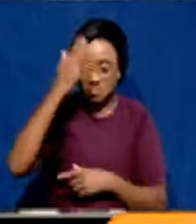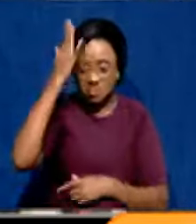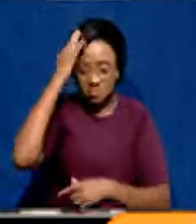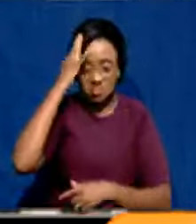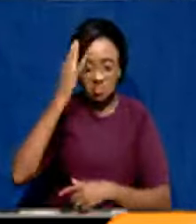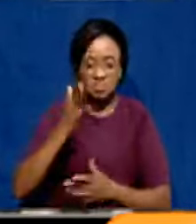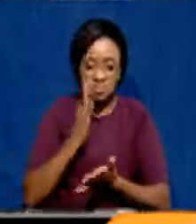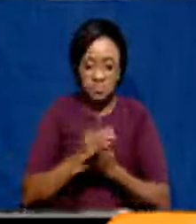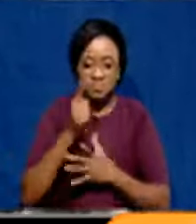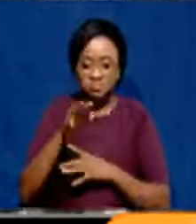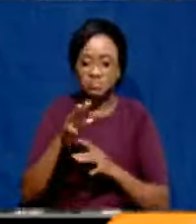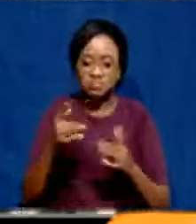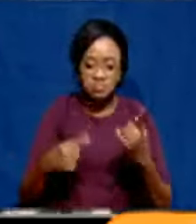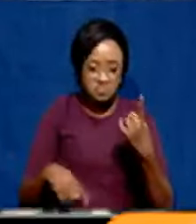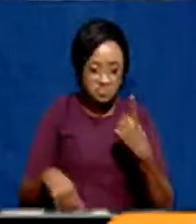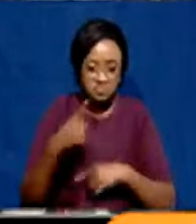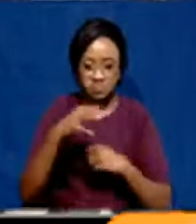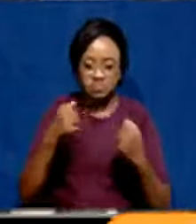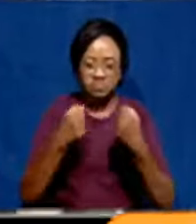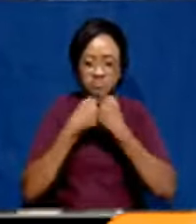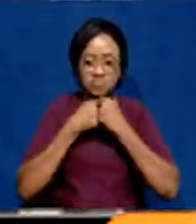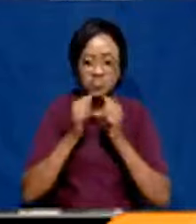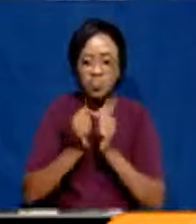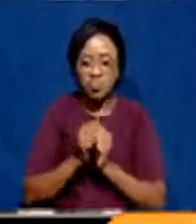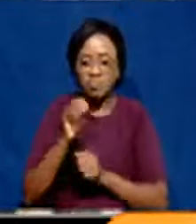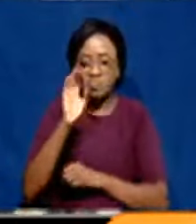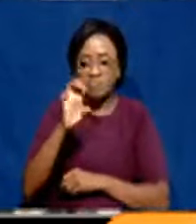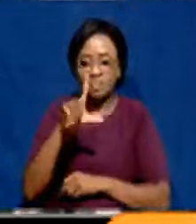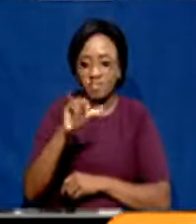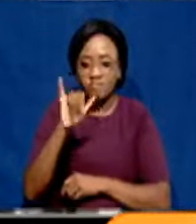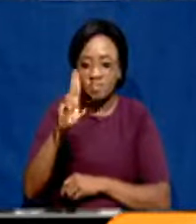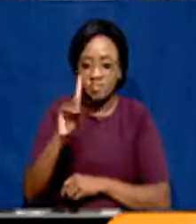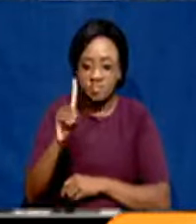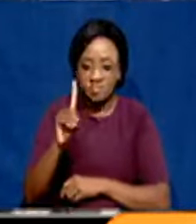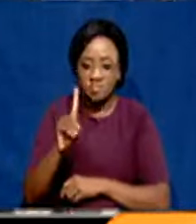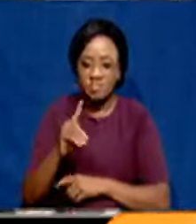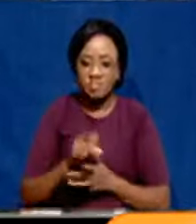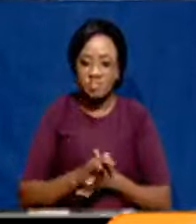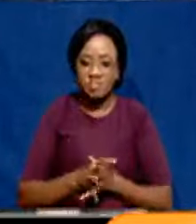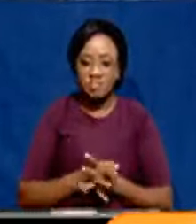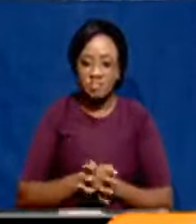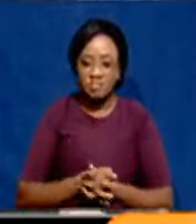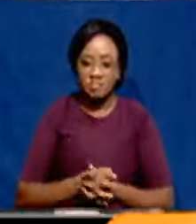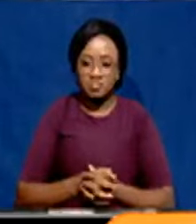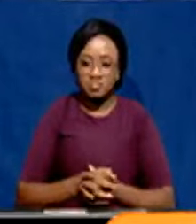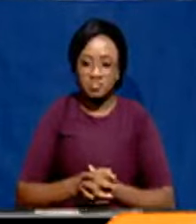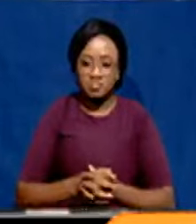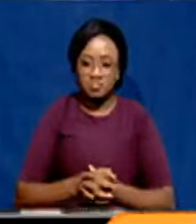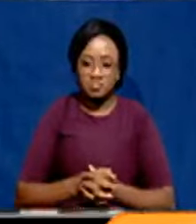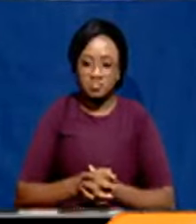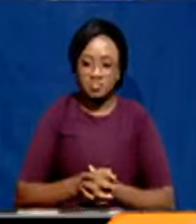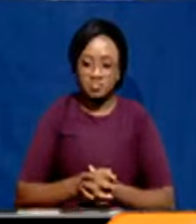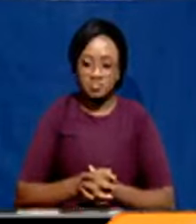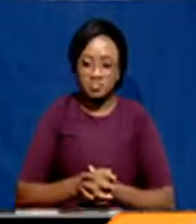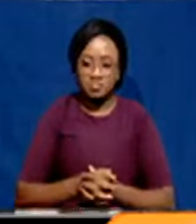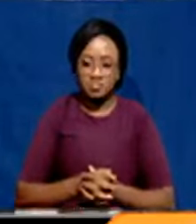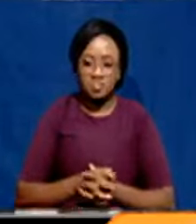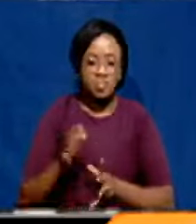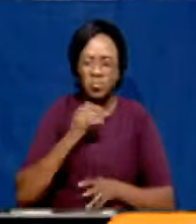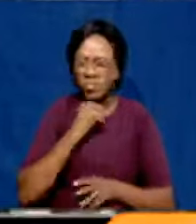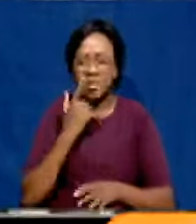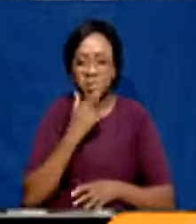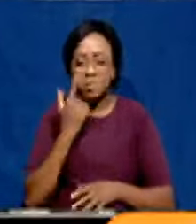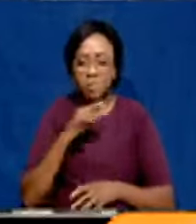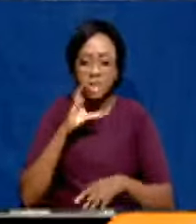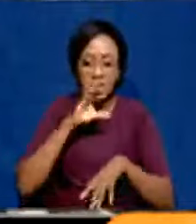great, great battle between him and the great Eliud Kipchoge, and who was going to pick the gold. Not even who is going to take